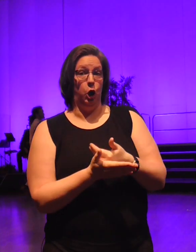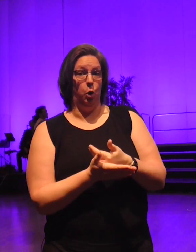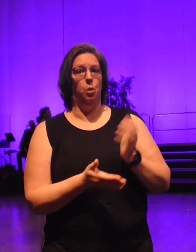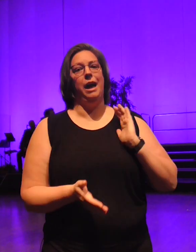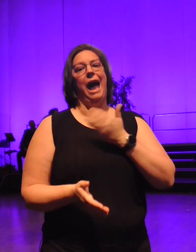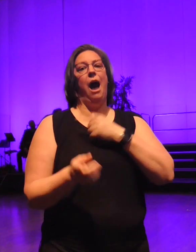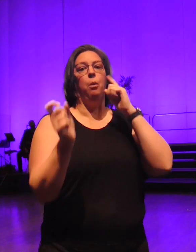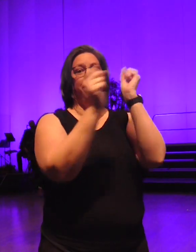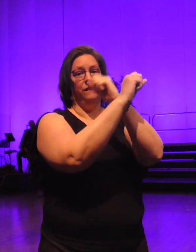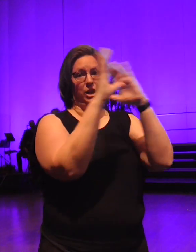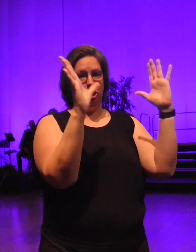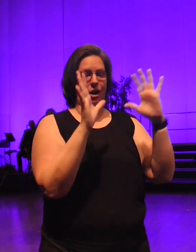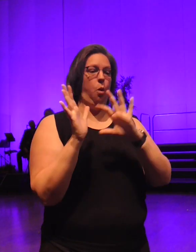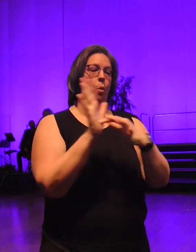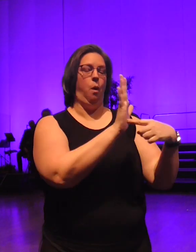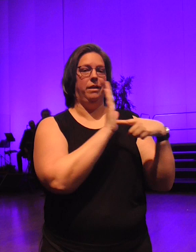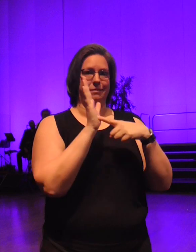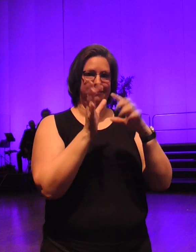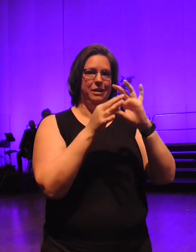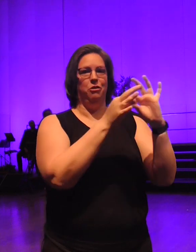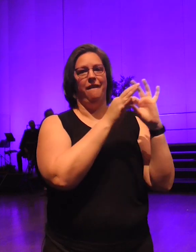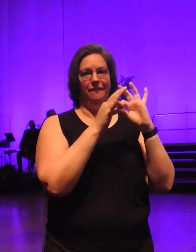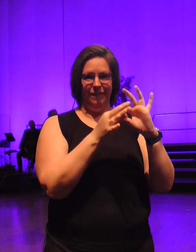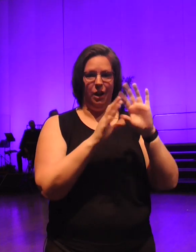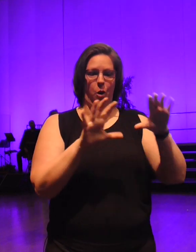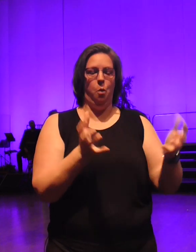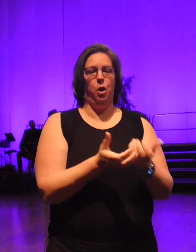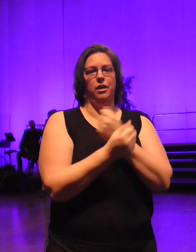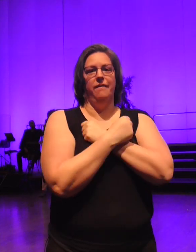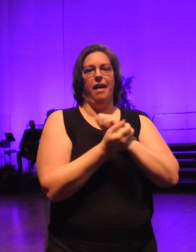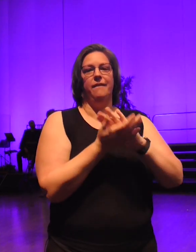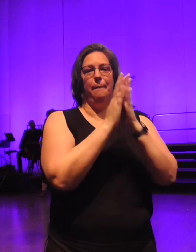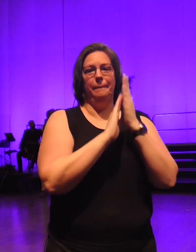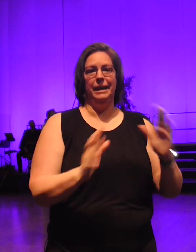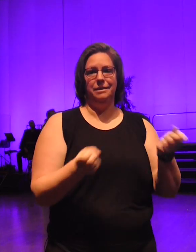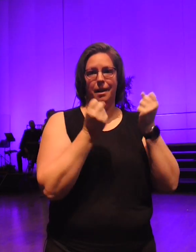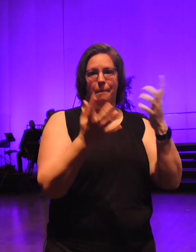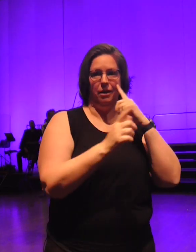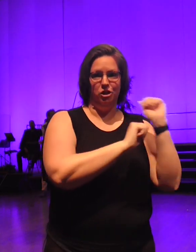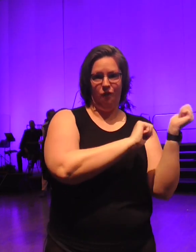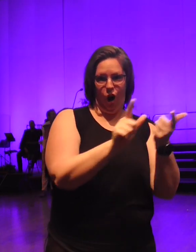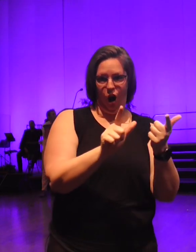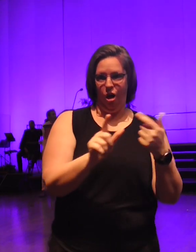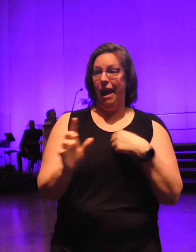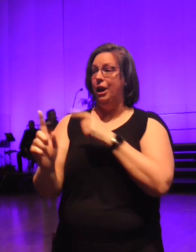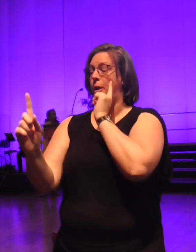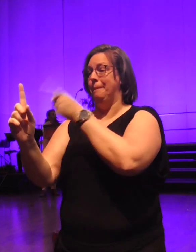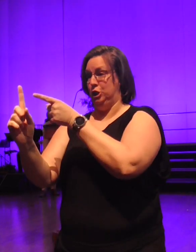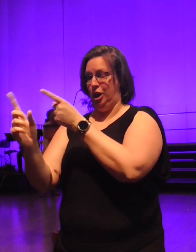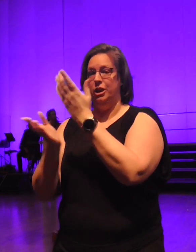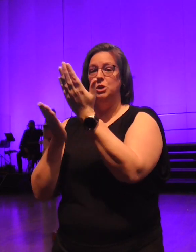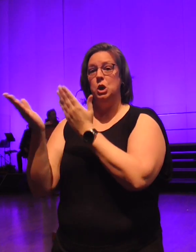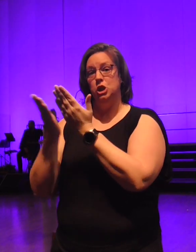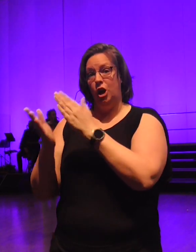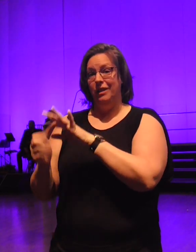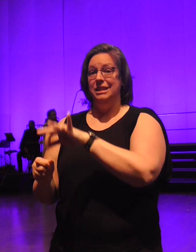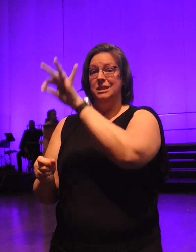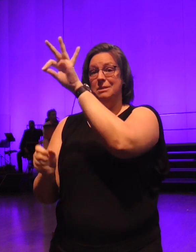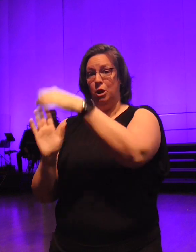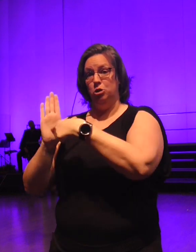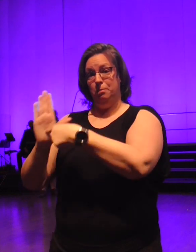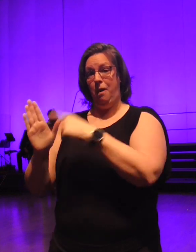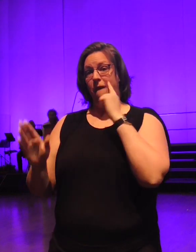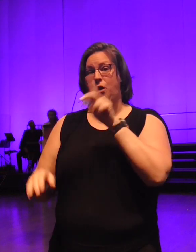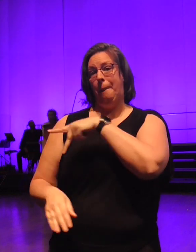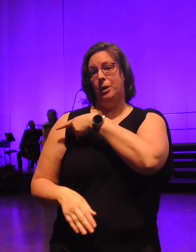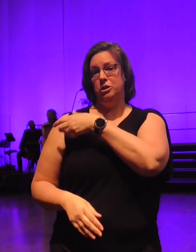vision, Oneness Revealed, a world of love, peace, and abundance for all. Our mission, to serve as a spiritual beacon for